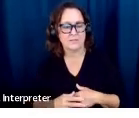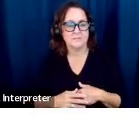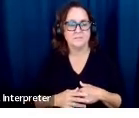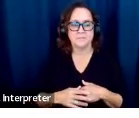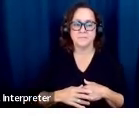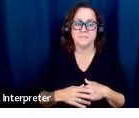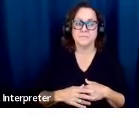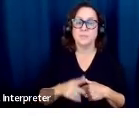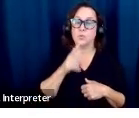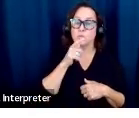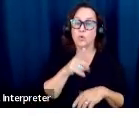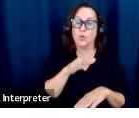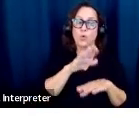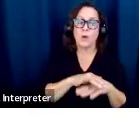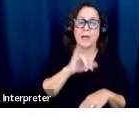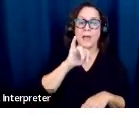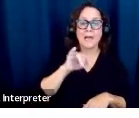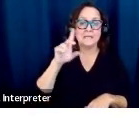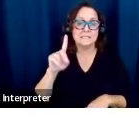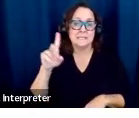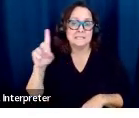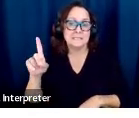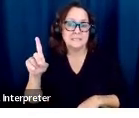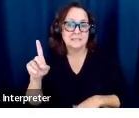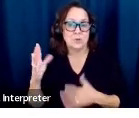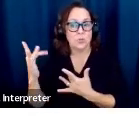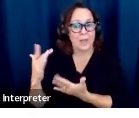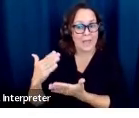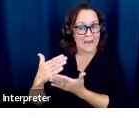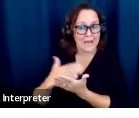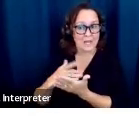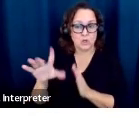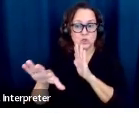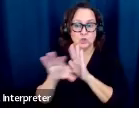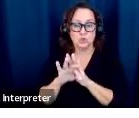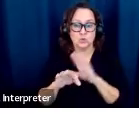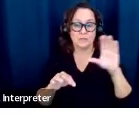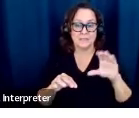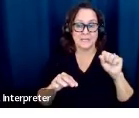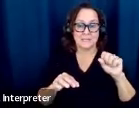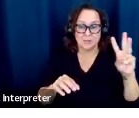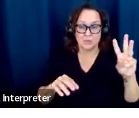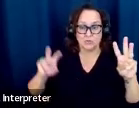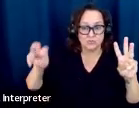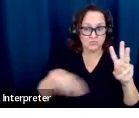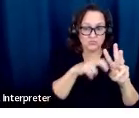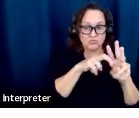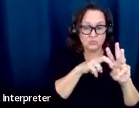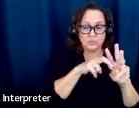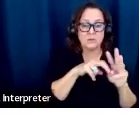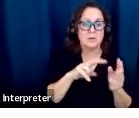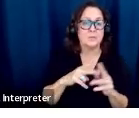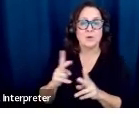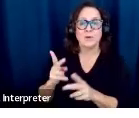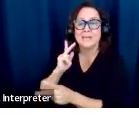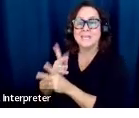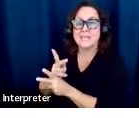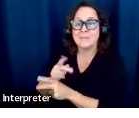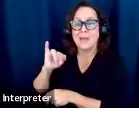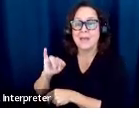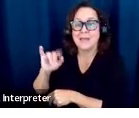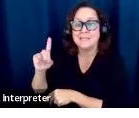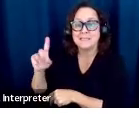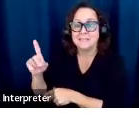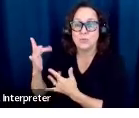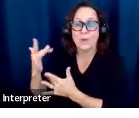Individuals who are on the IDD waiver waiting list who choose to enroll in the CSW will not be able to keep their spot on the IDD